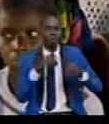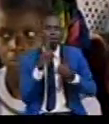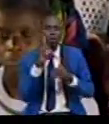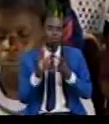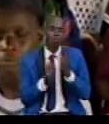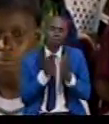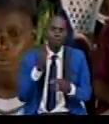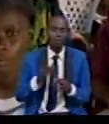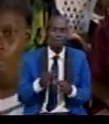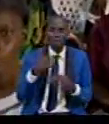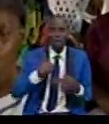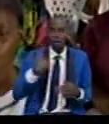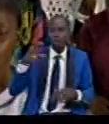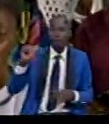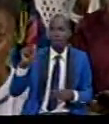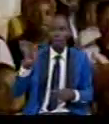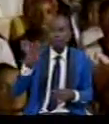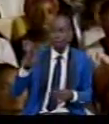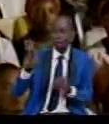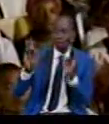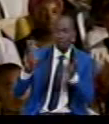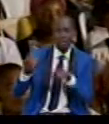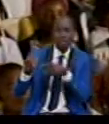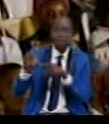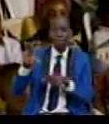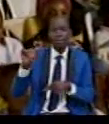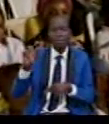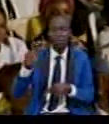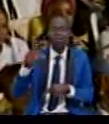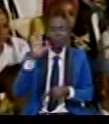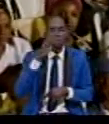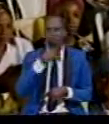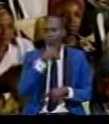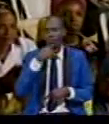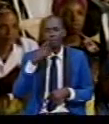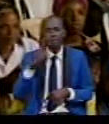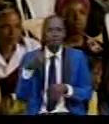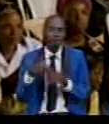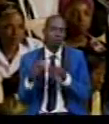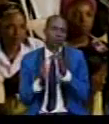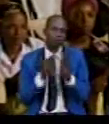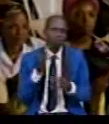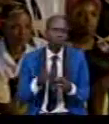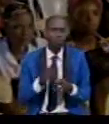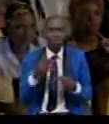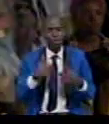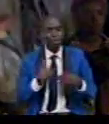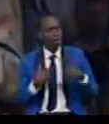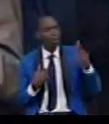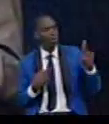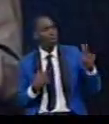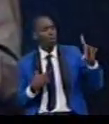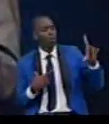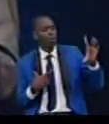cancer tonight will dry up. Is it ulcer? Look at that. That thing is drying up